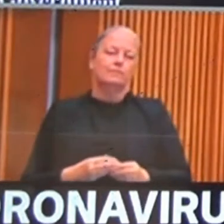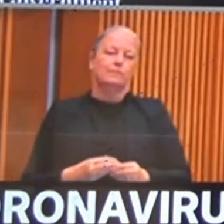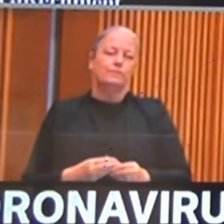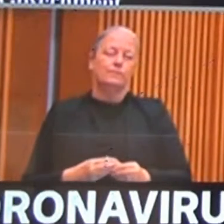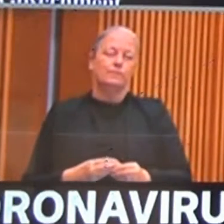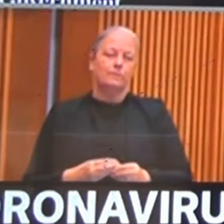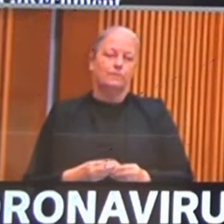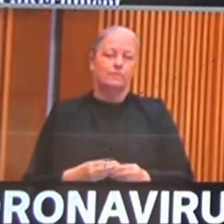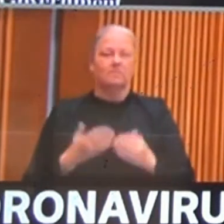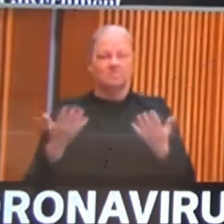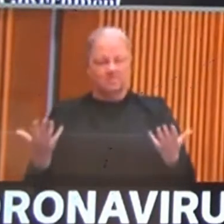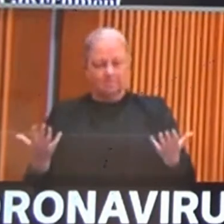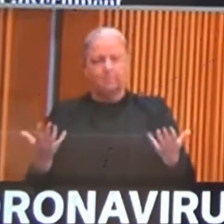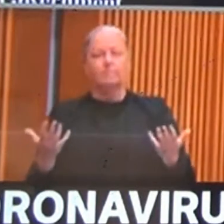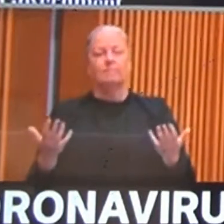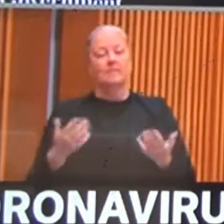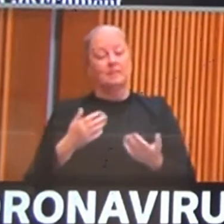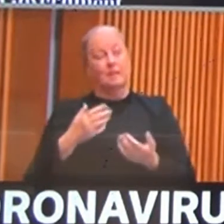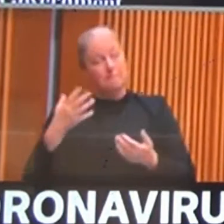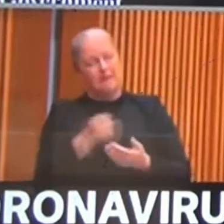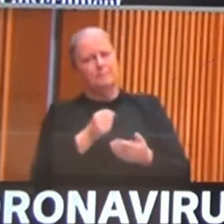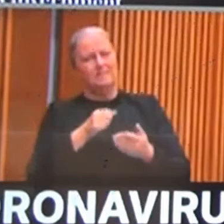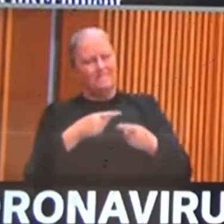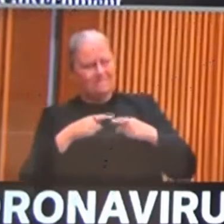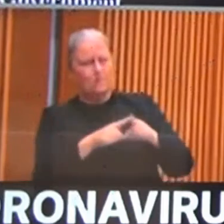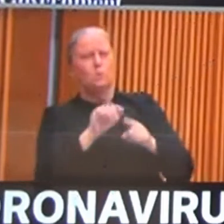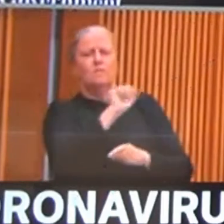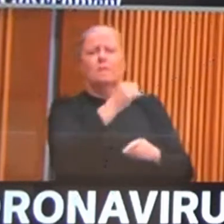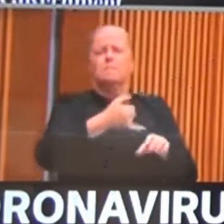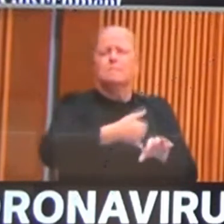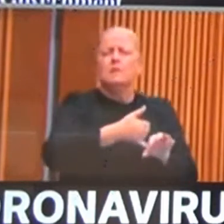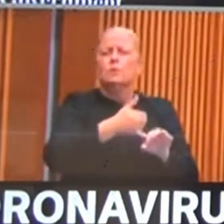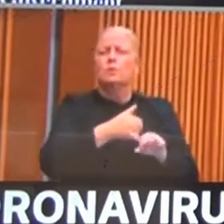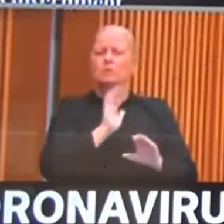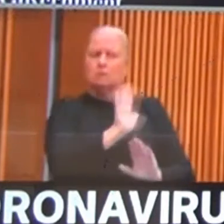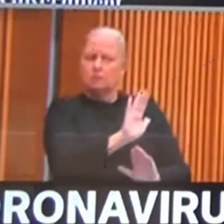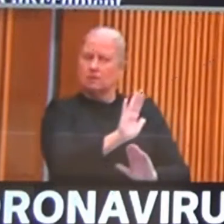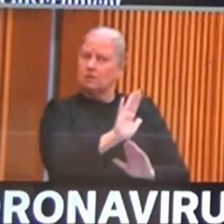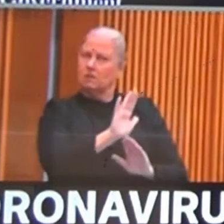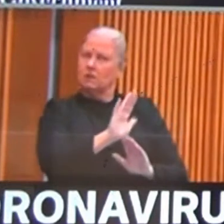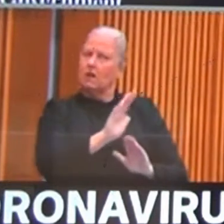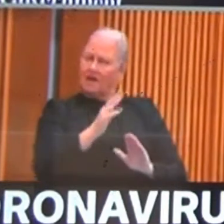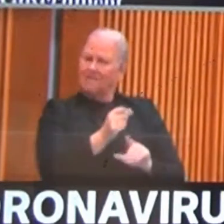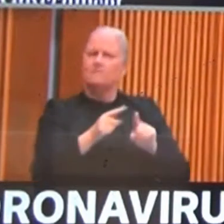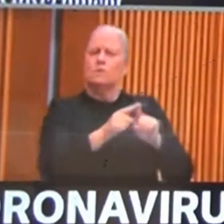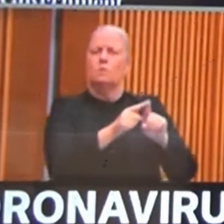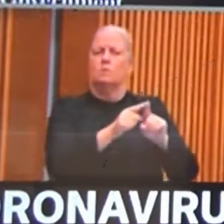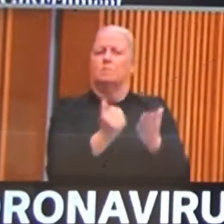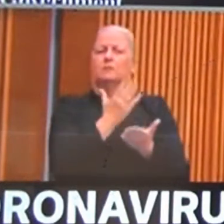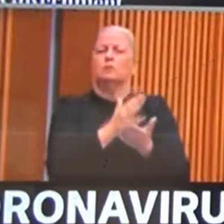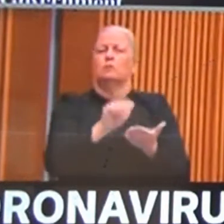the appropriate medical conduct. So clinical trials were specifically referenced by the AHPPC. So